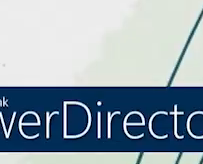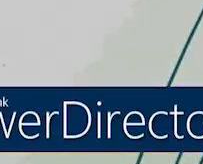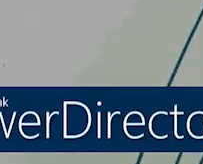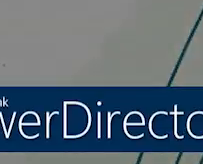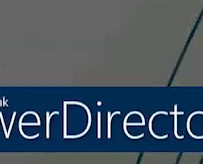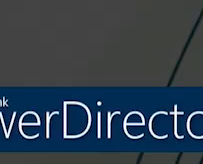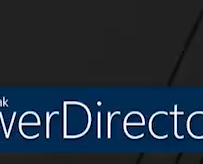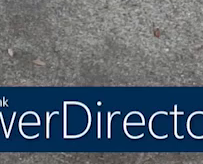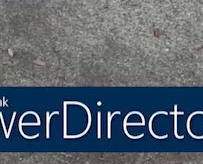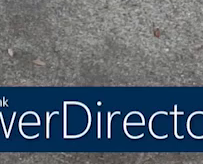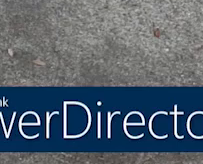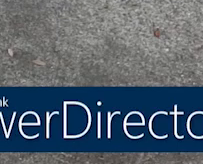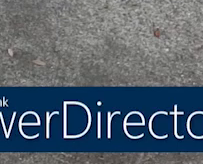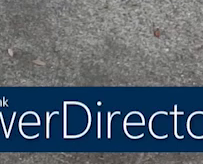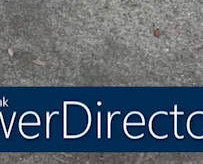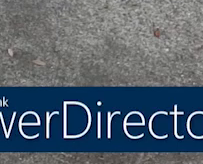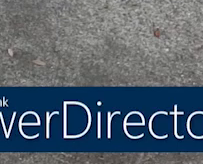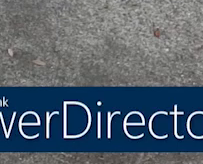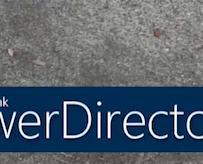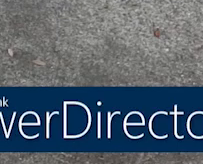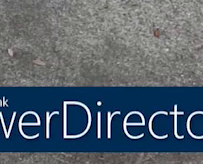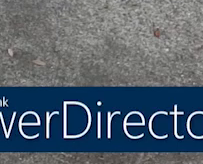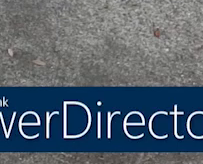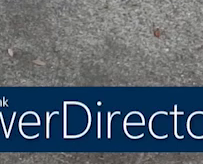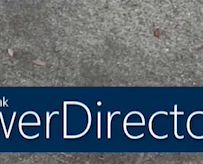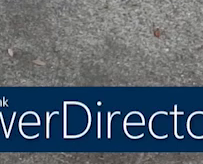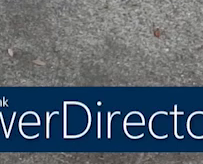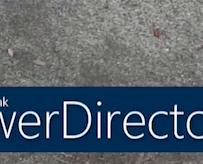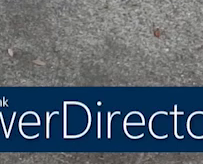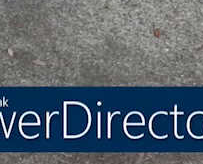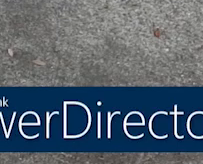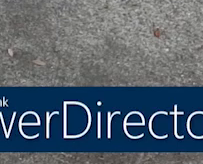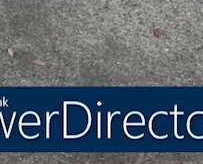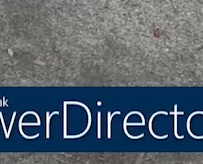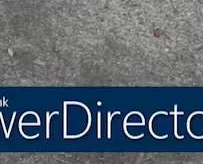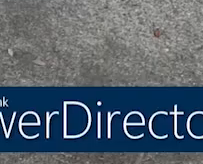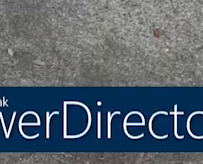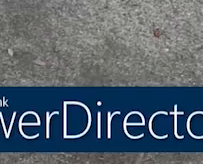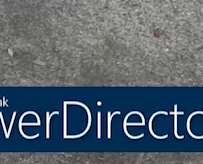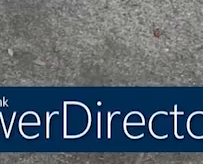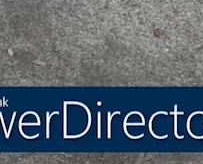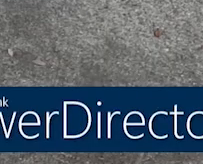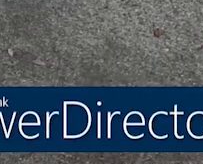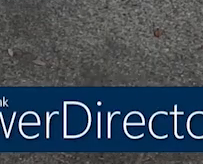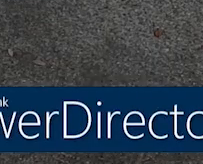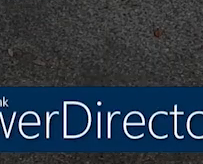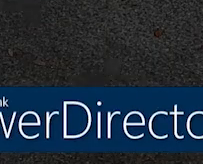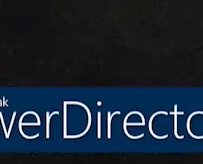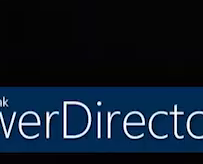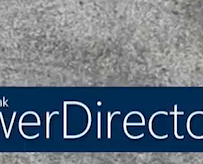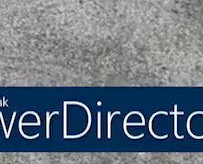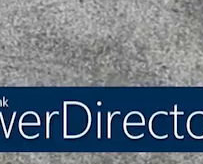Procedure. First step, repair all the tools and materials needed.